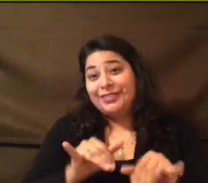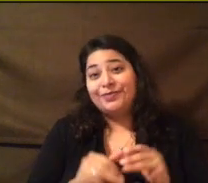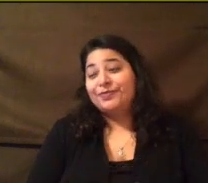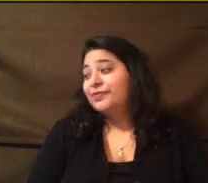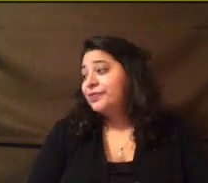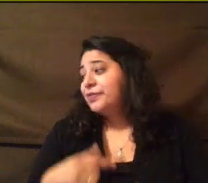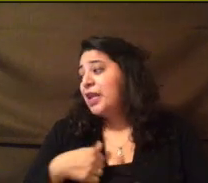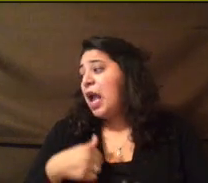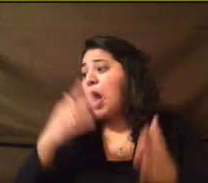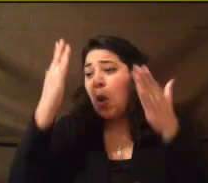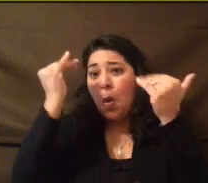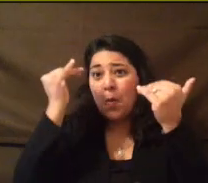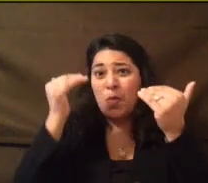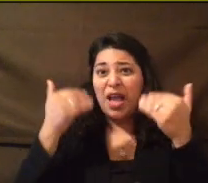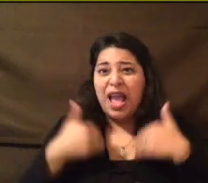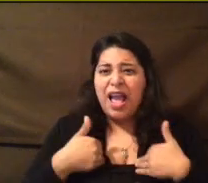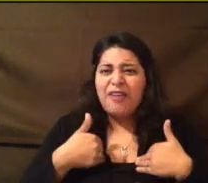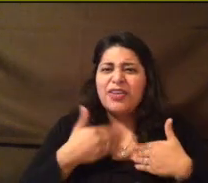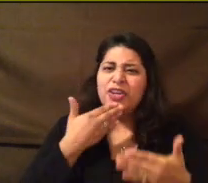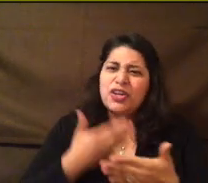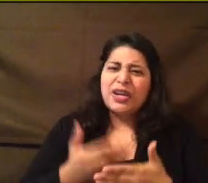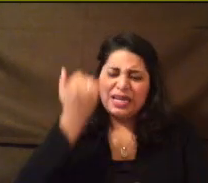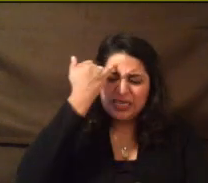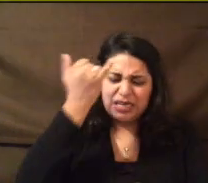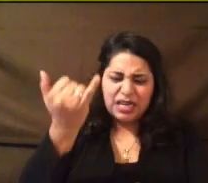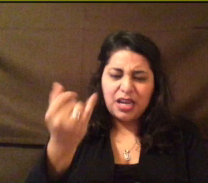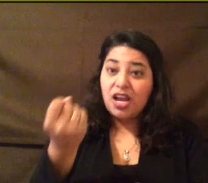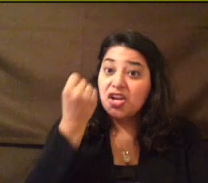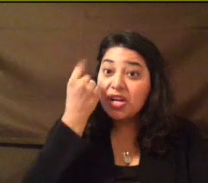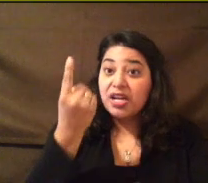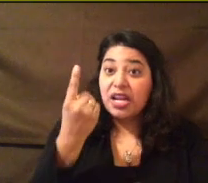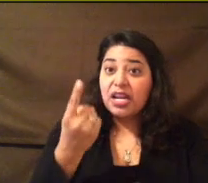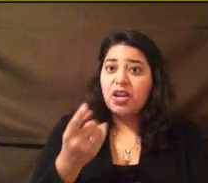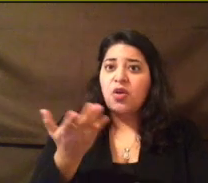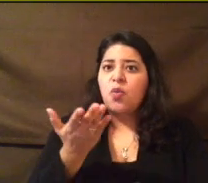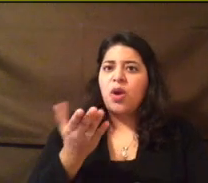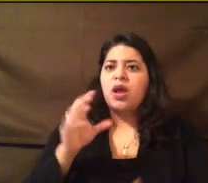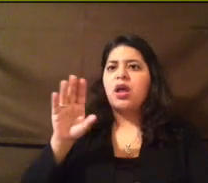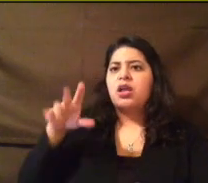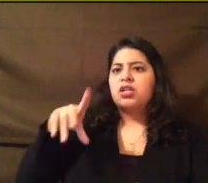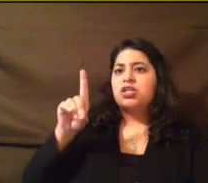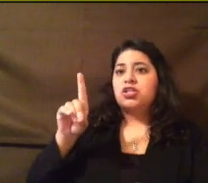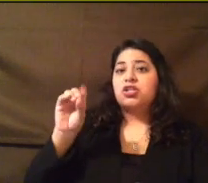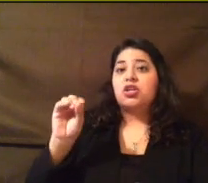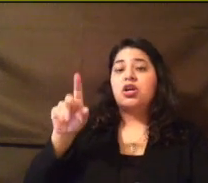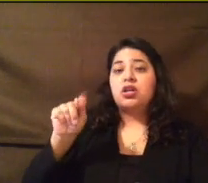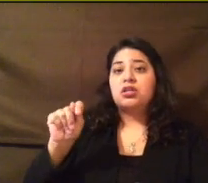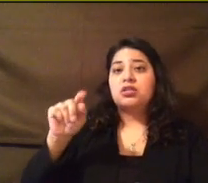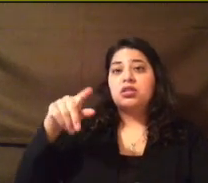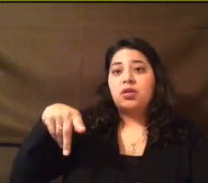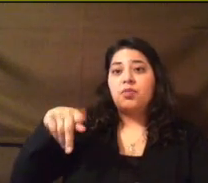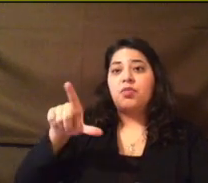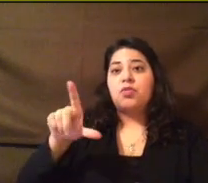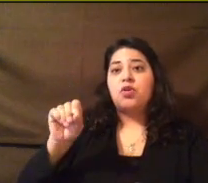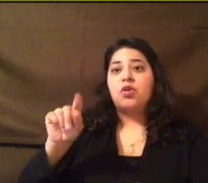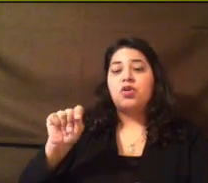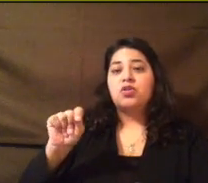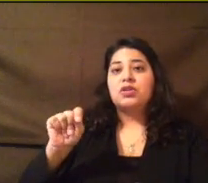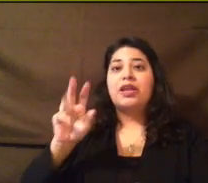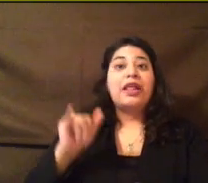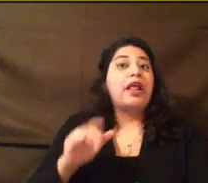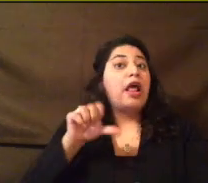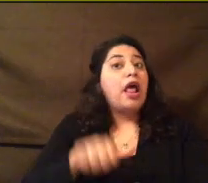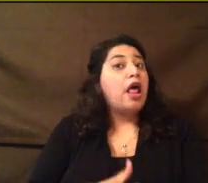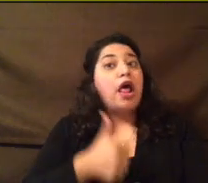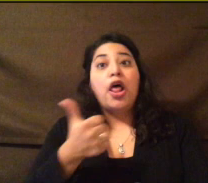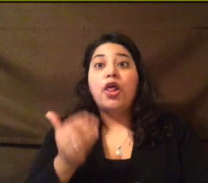are really, really cute and cuddly. All right, so I hope that that gave you a really good idea of what a dot plot is